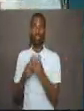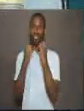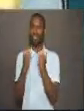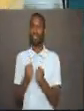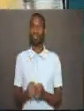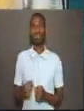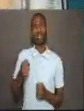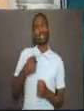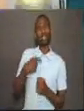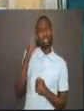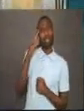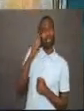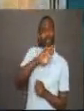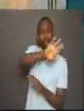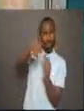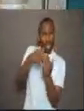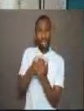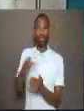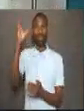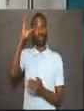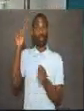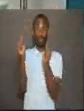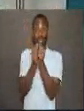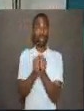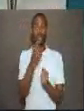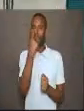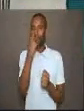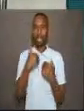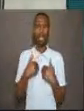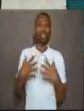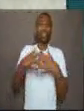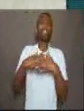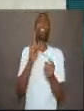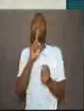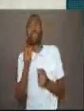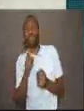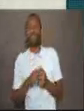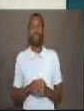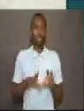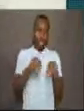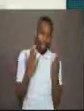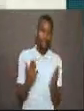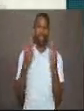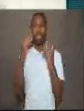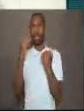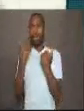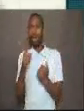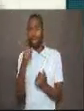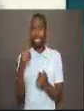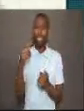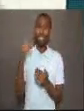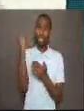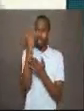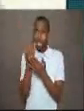I am sure you are familiar with the concept of an engine. Students, when you picture